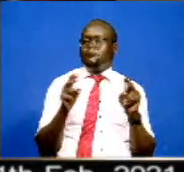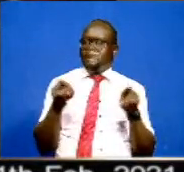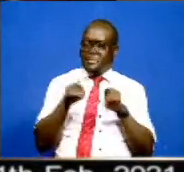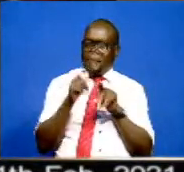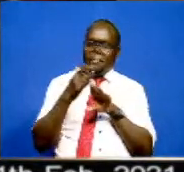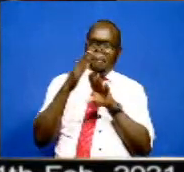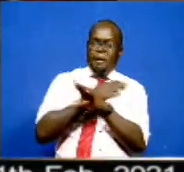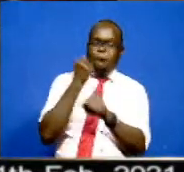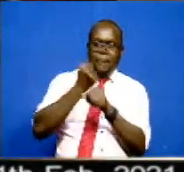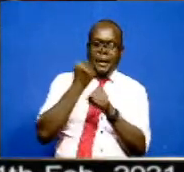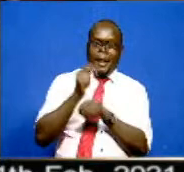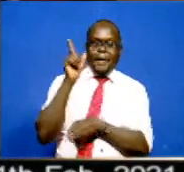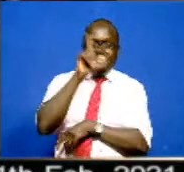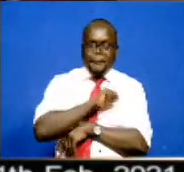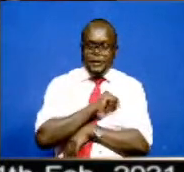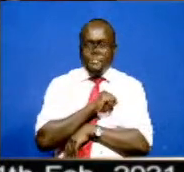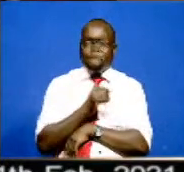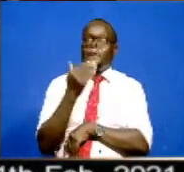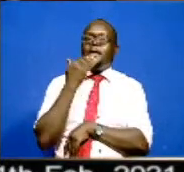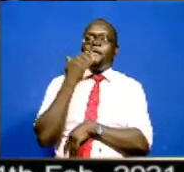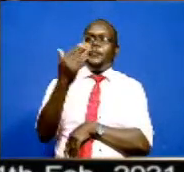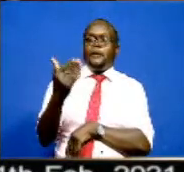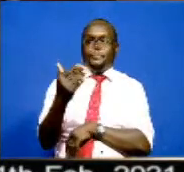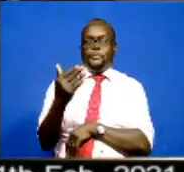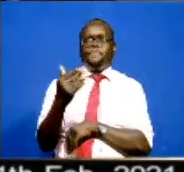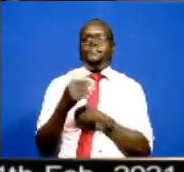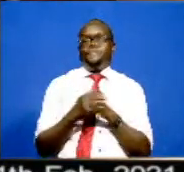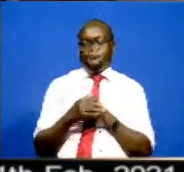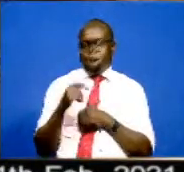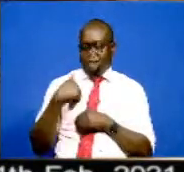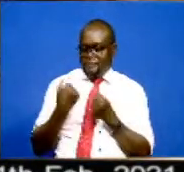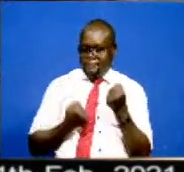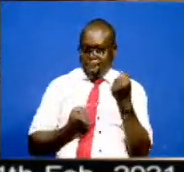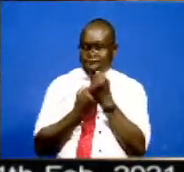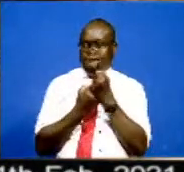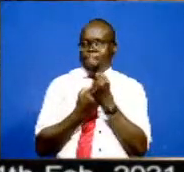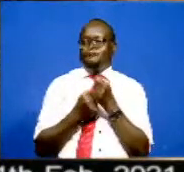before, Mr. Speaker. Thank you, and I second.